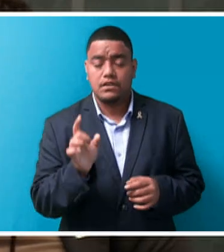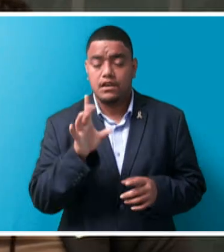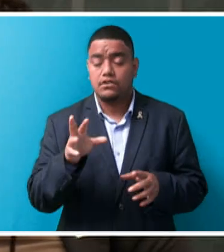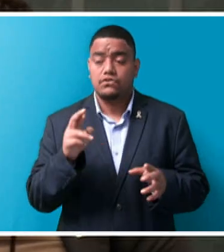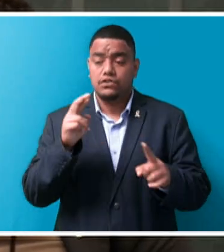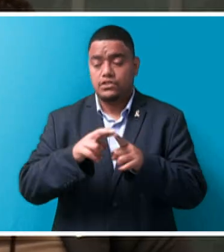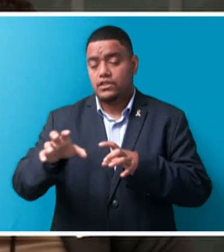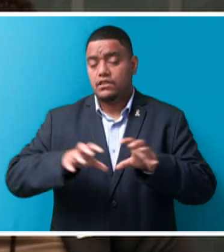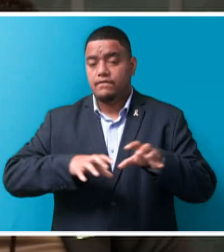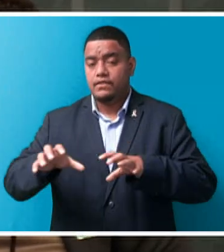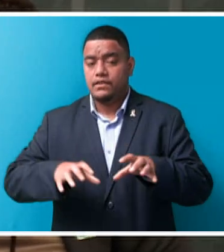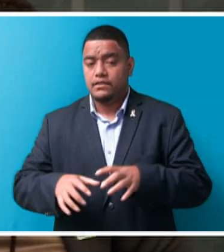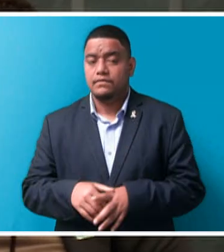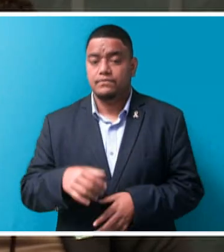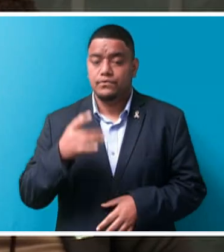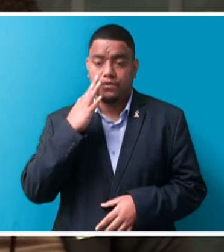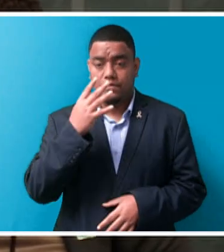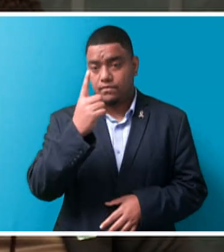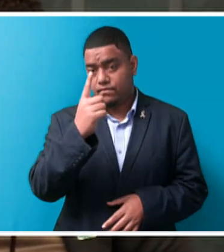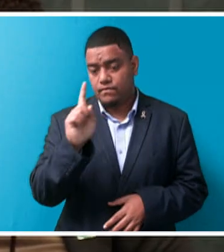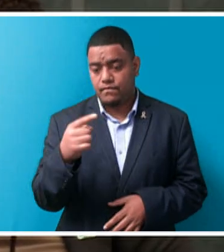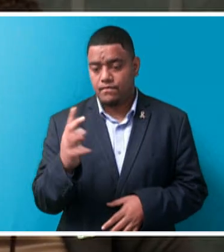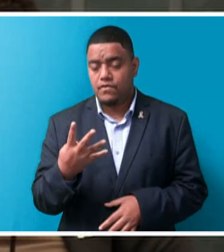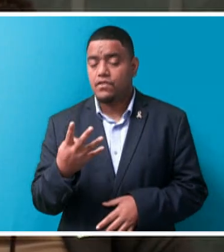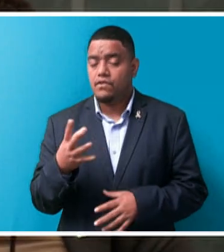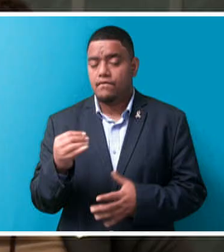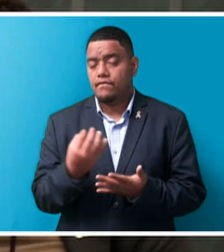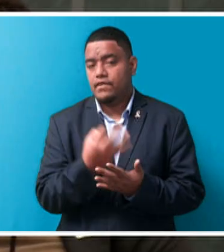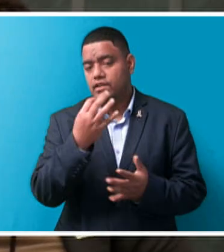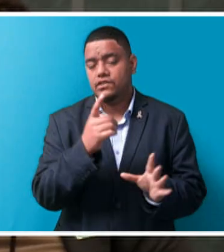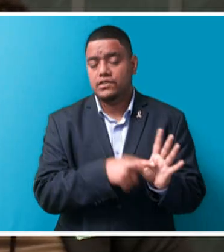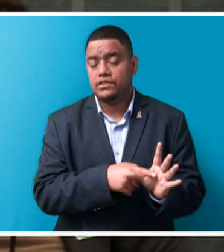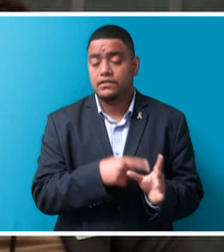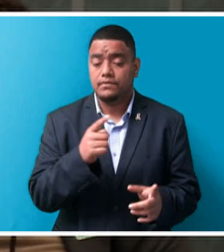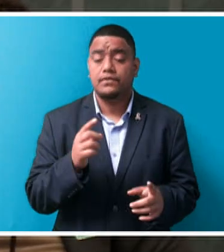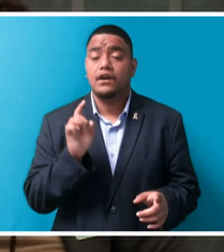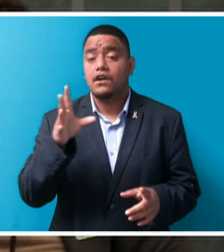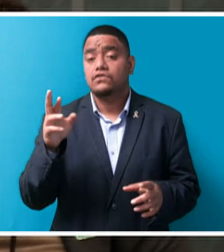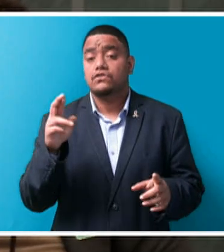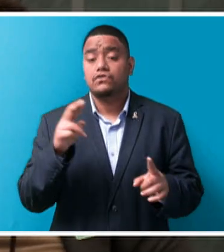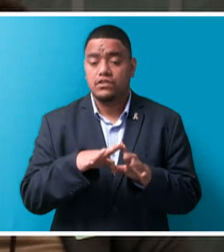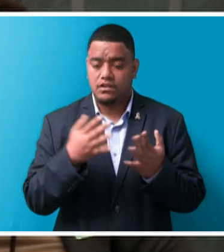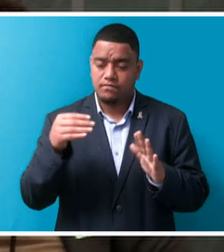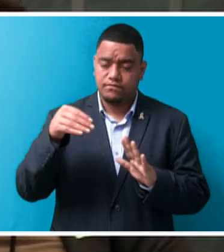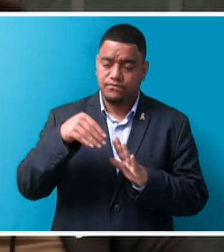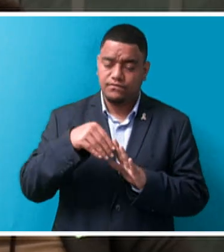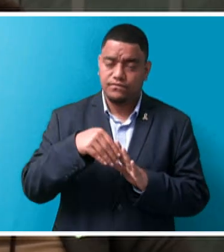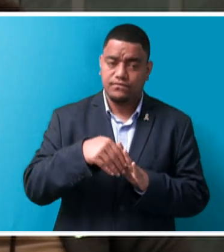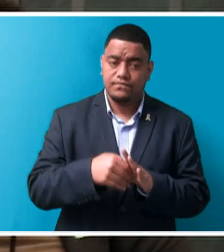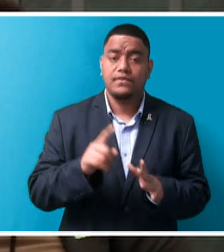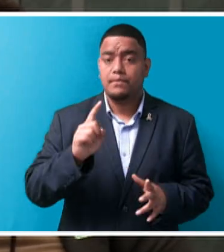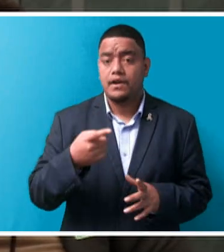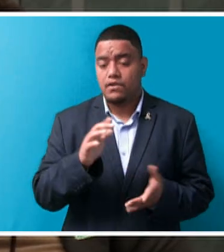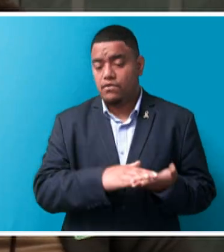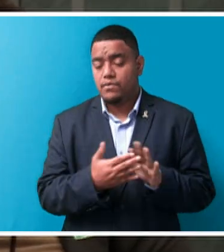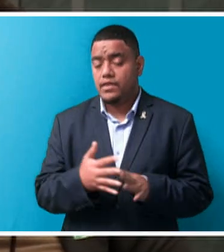activities during the fourth quarter of the financial year, when outreach funding is traditionally wound down. However, community